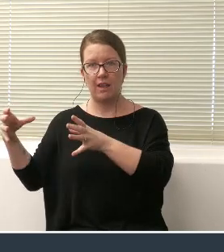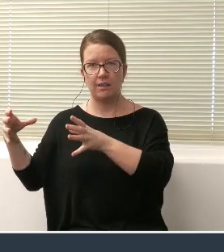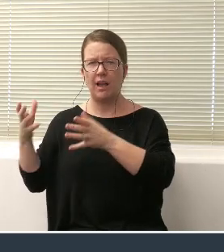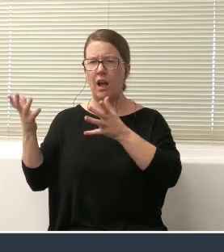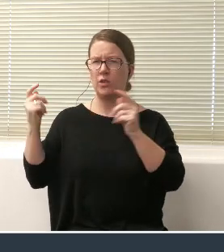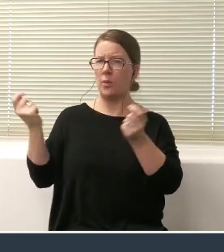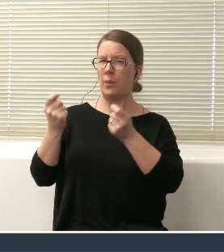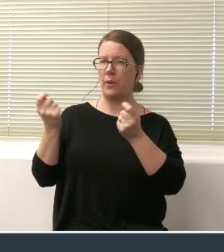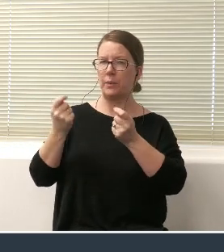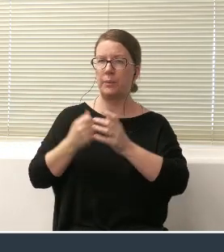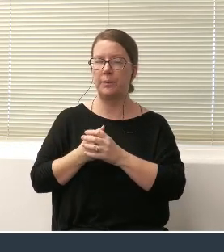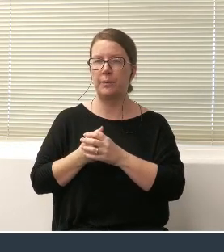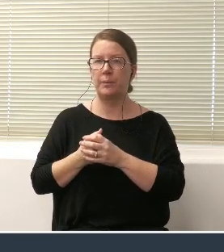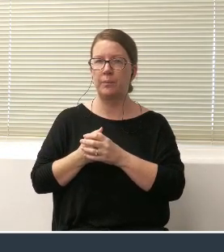work?